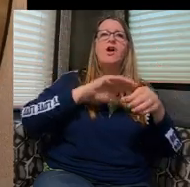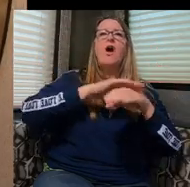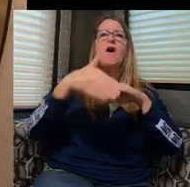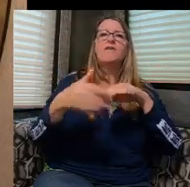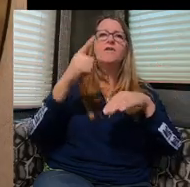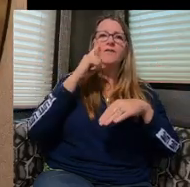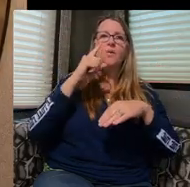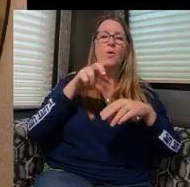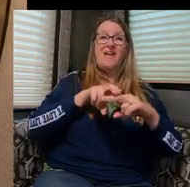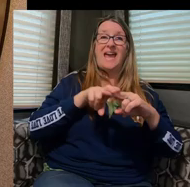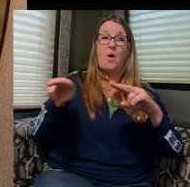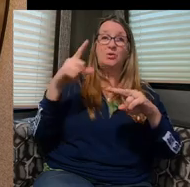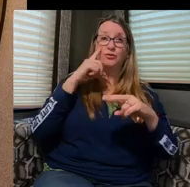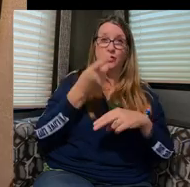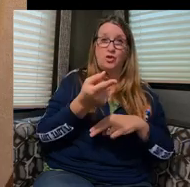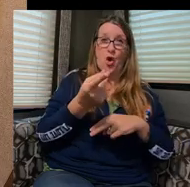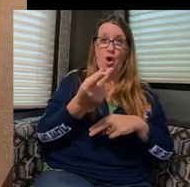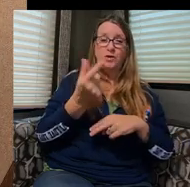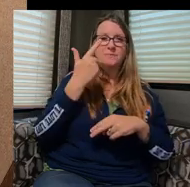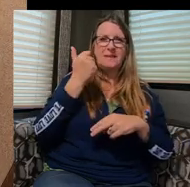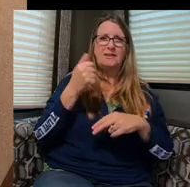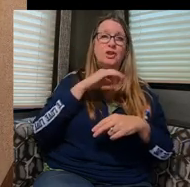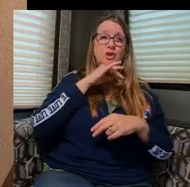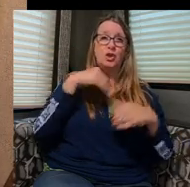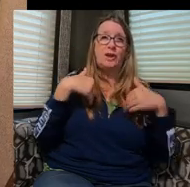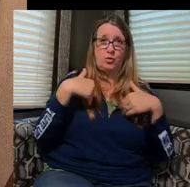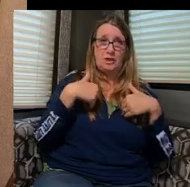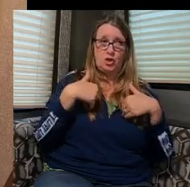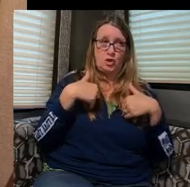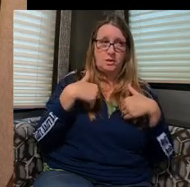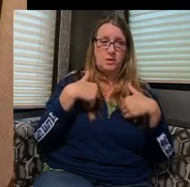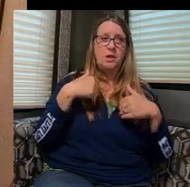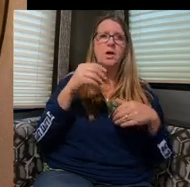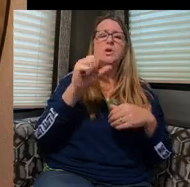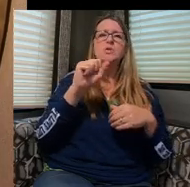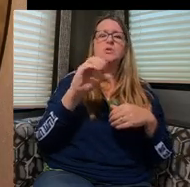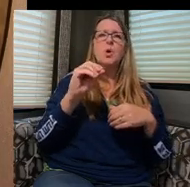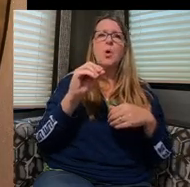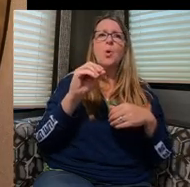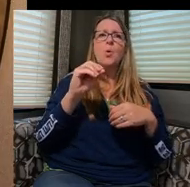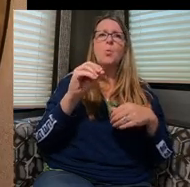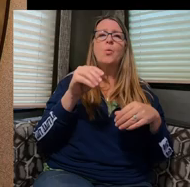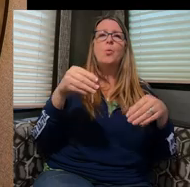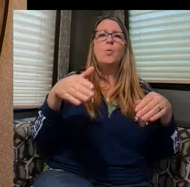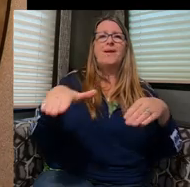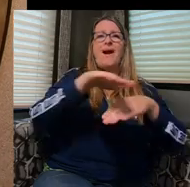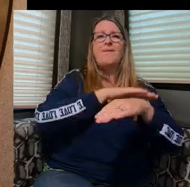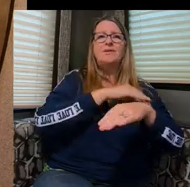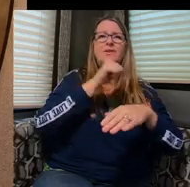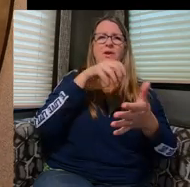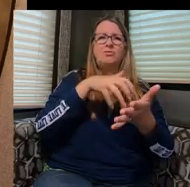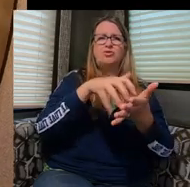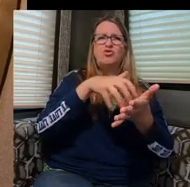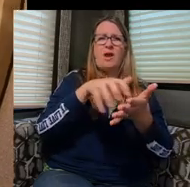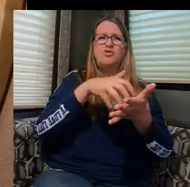cover that we put on our couch for our dogs. They're dirty creatures. So we put this